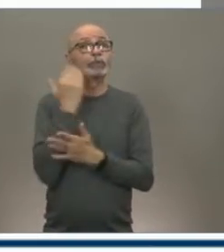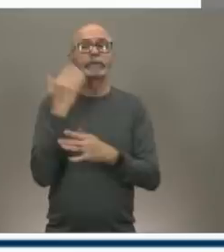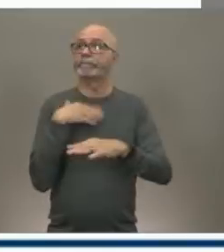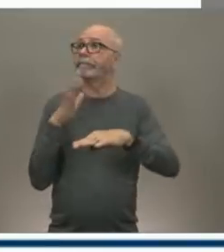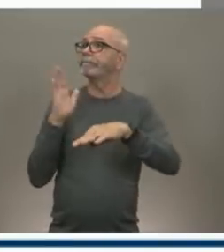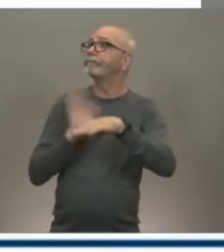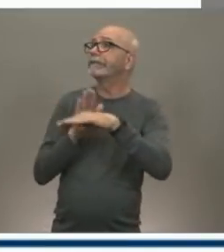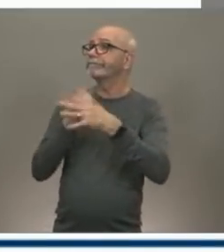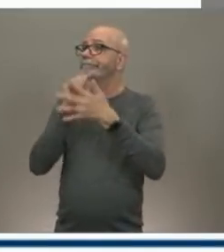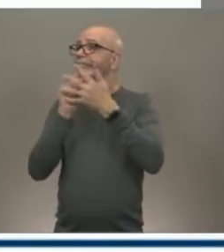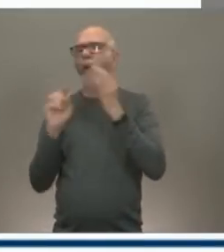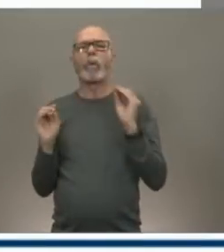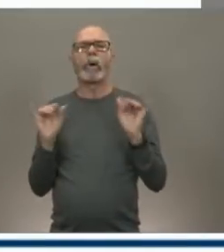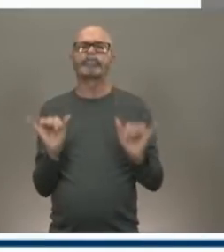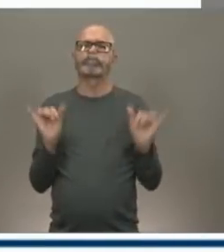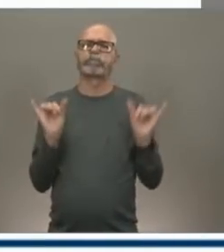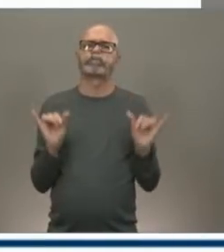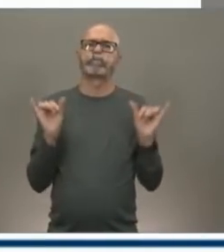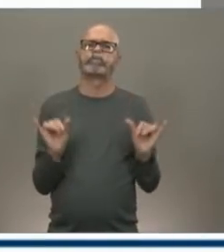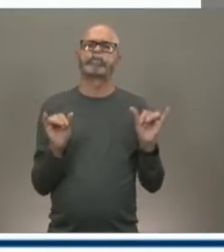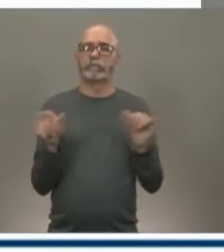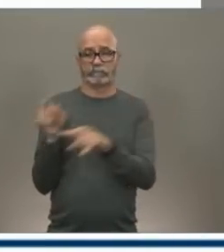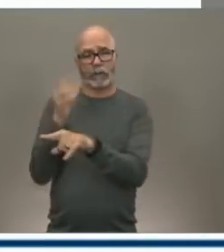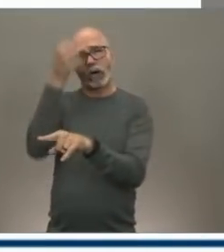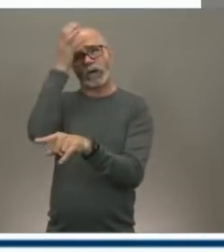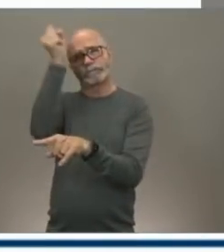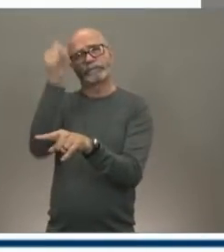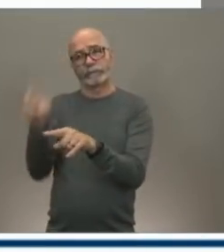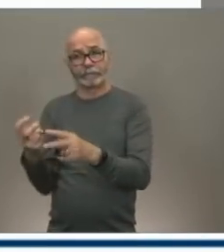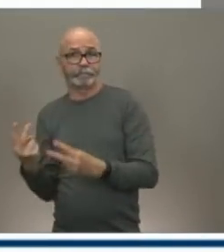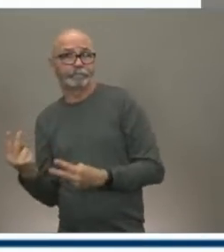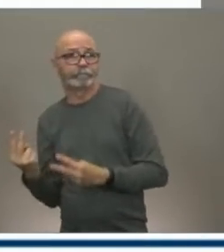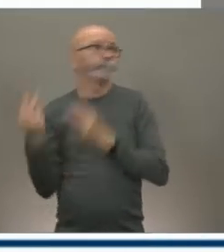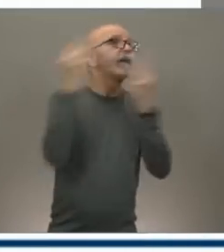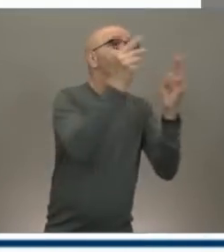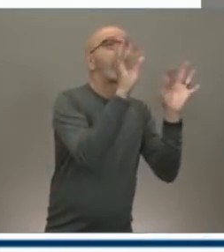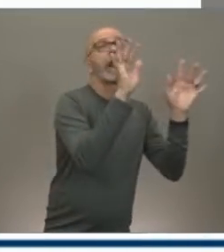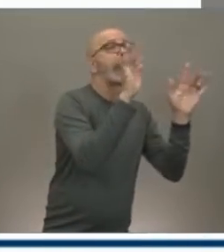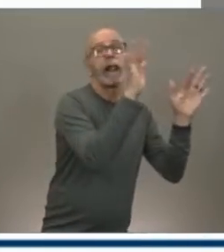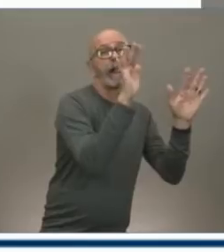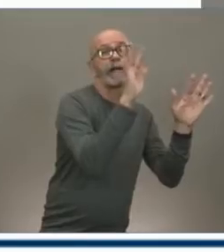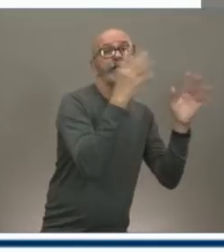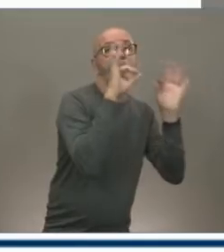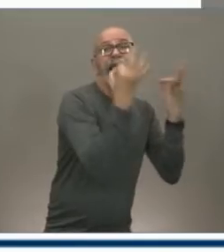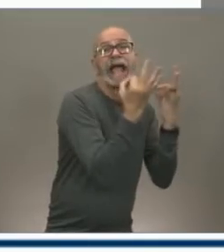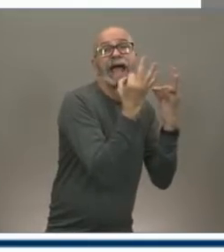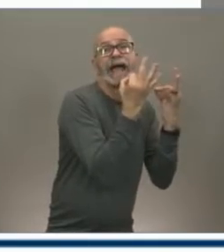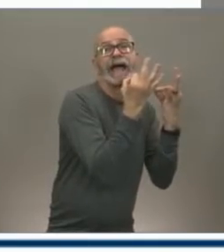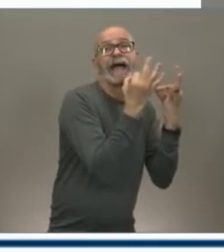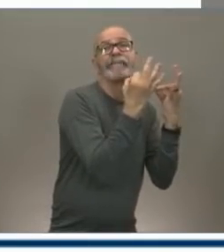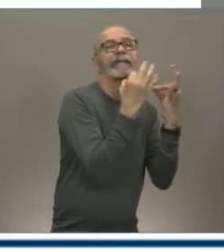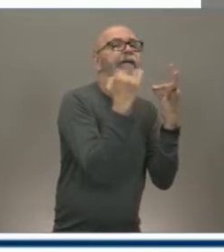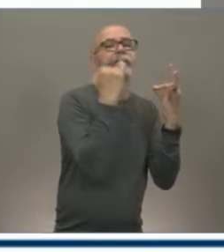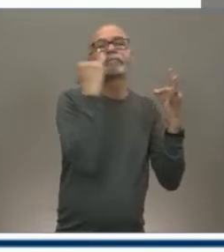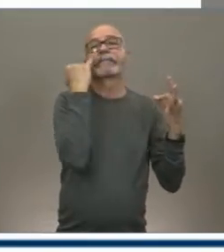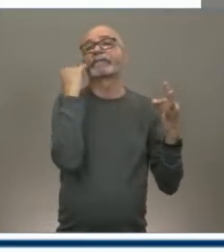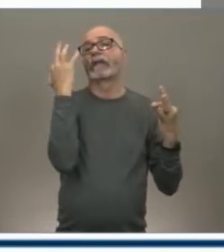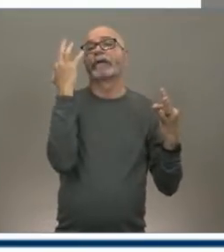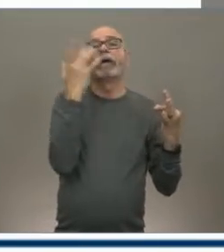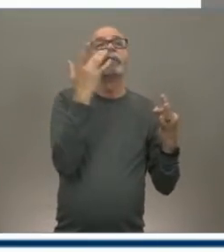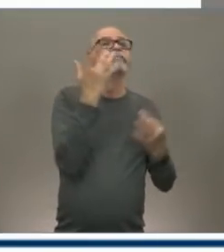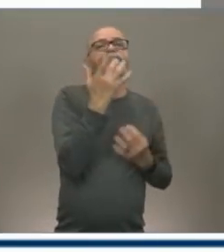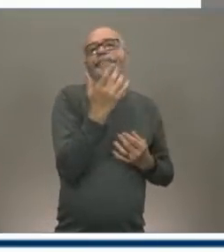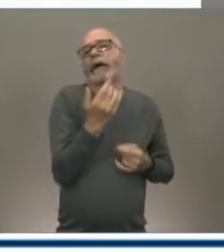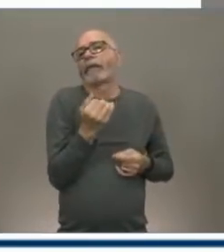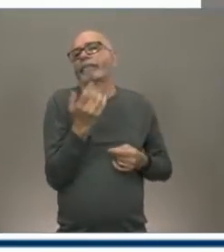health and for their family traveling home for the holidays. If there's a different way that they're able to manage that and it works for them and not traveling,